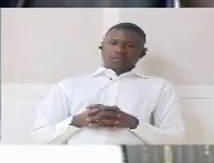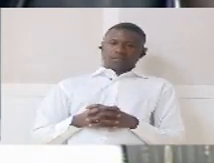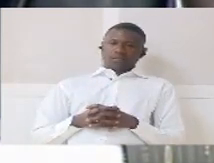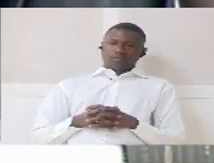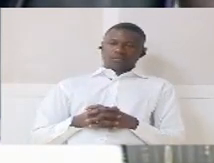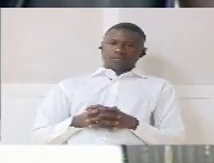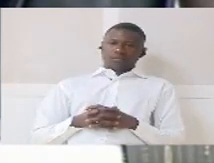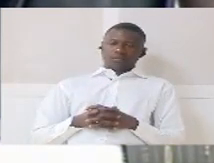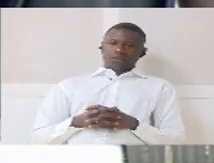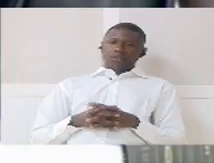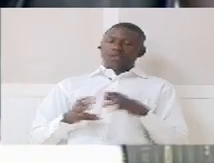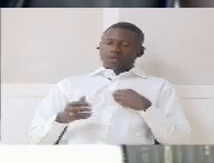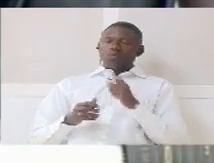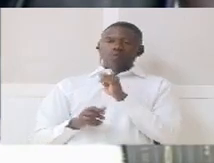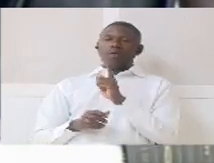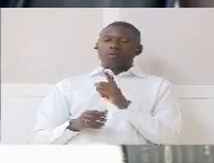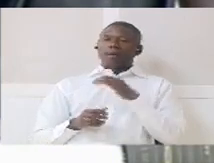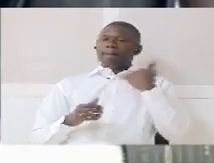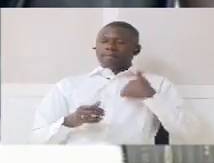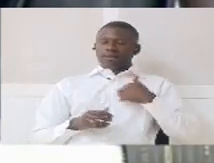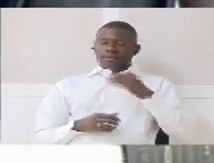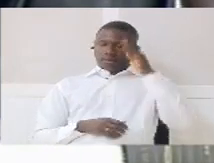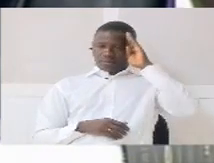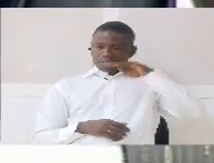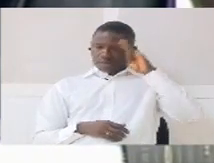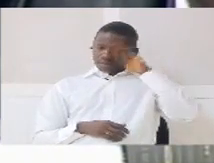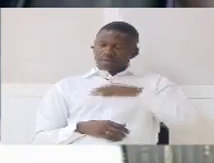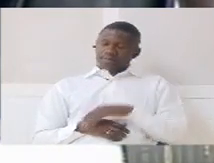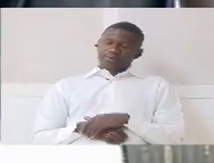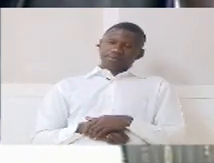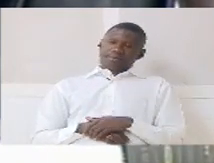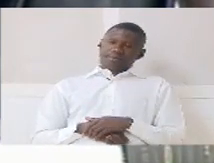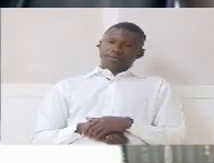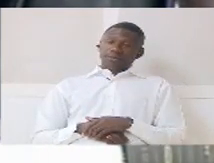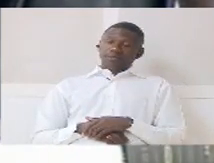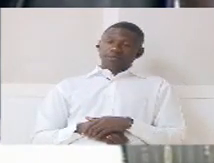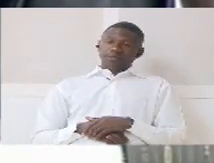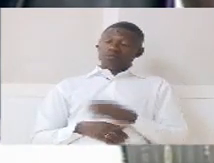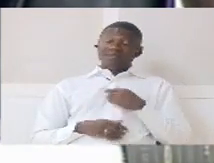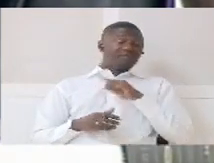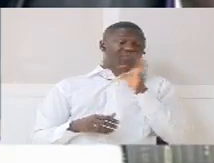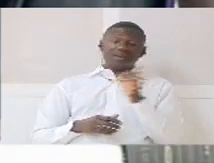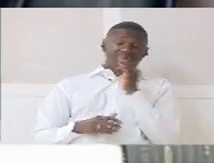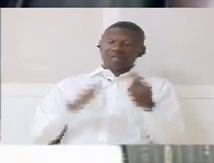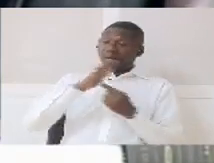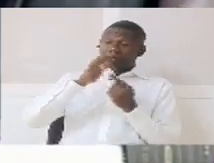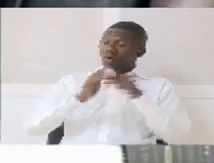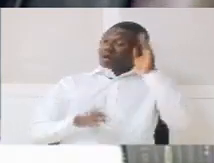Munkera. Padino. There was another pardon. One of the biggest pardons so far. That was one of the biggest pardons so far.